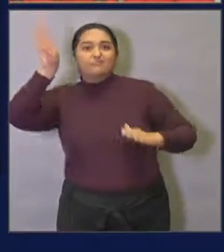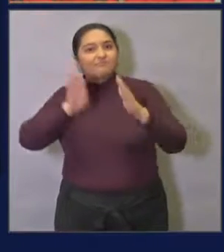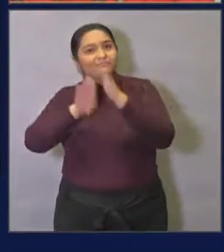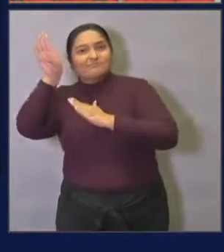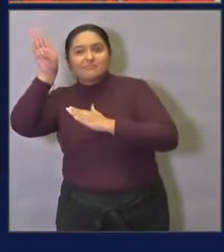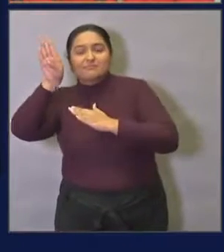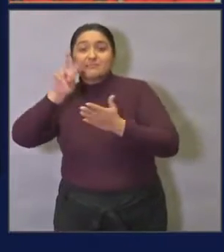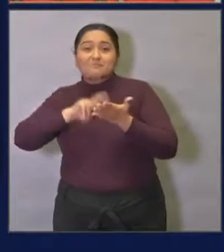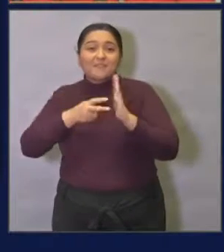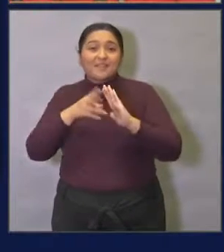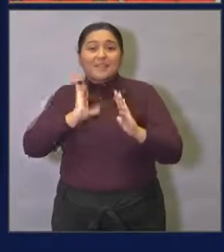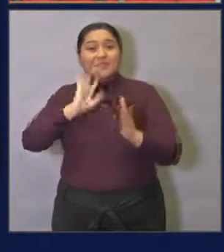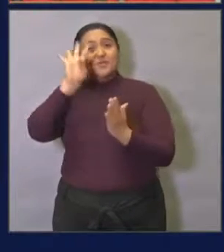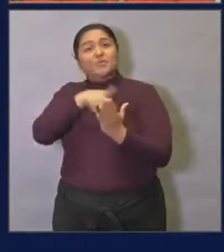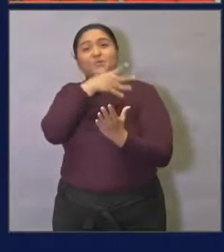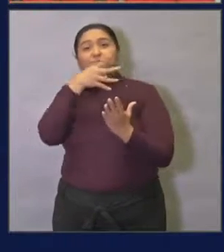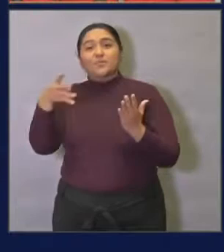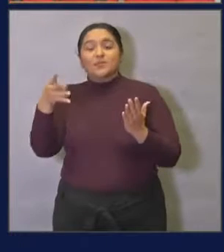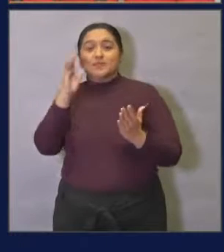grid.